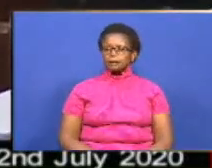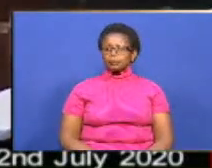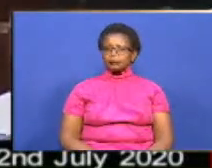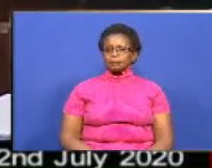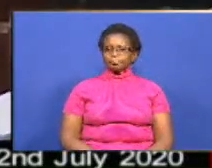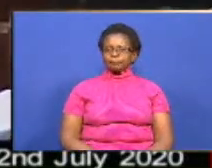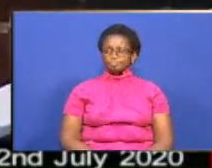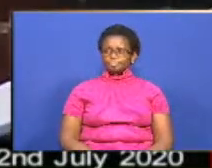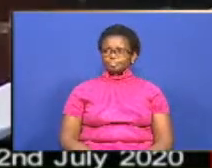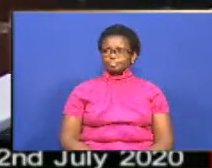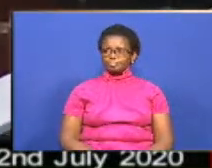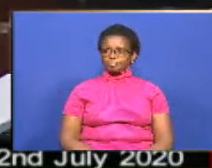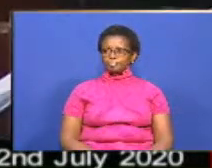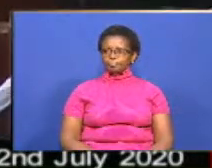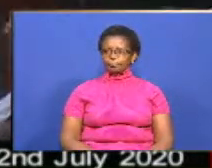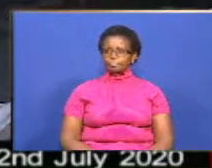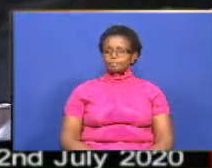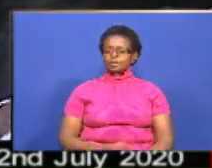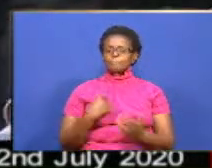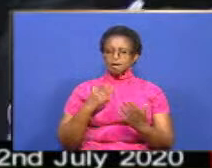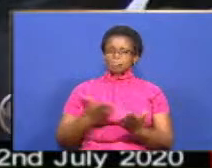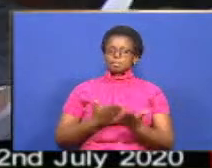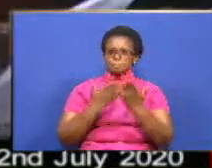Mr. Speaker, I wish to submit.